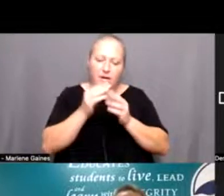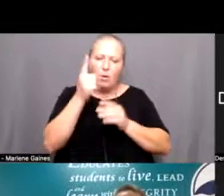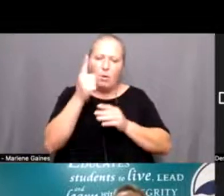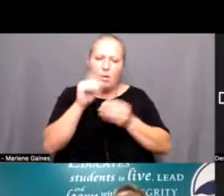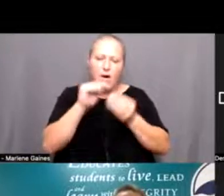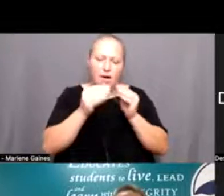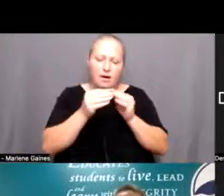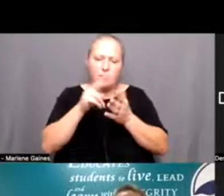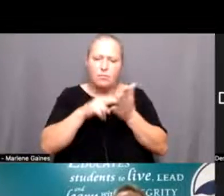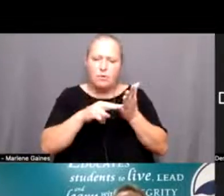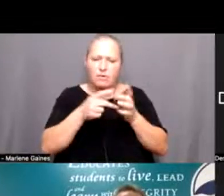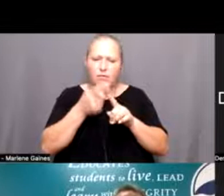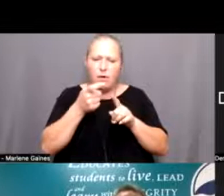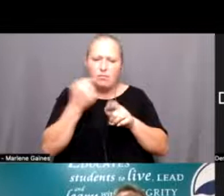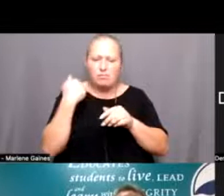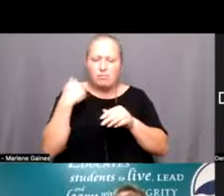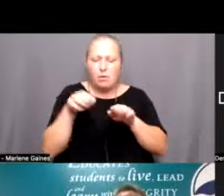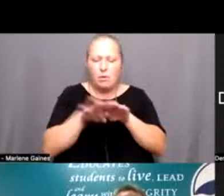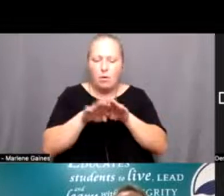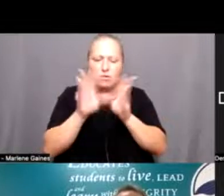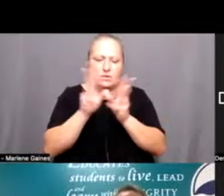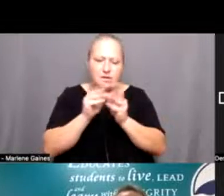read out from closed session.